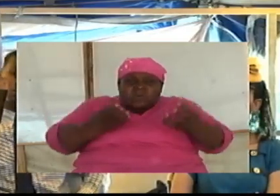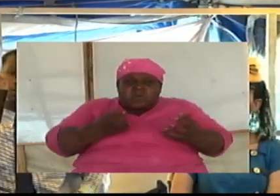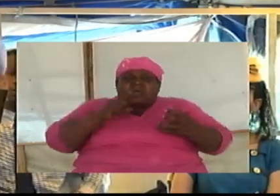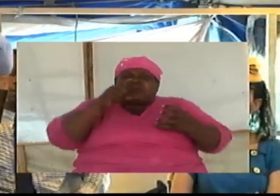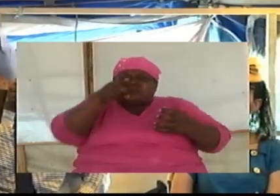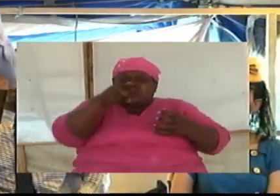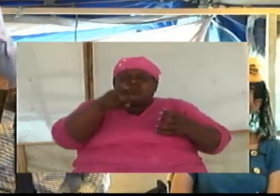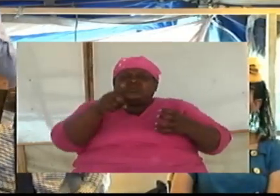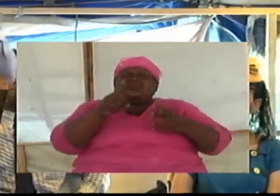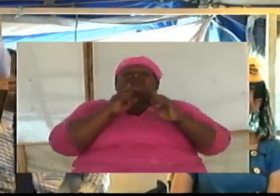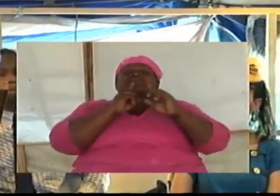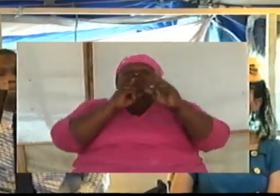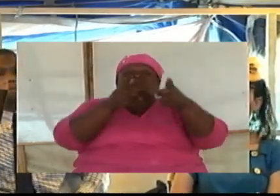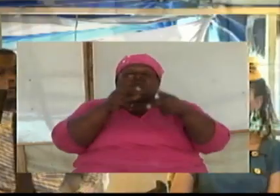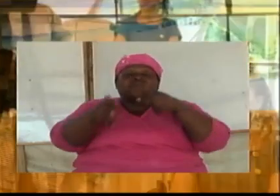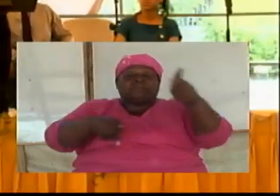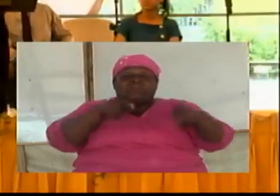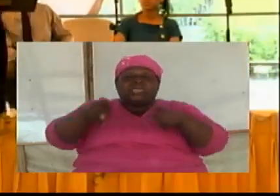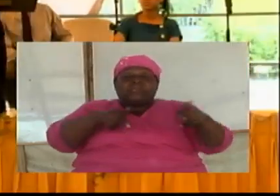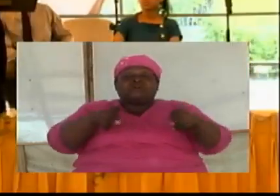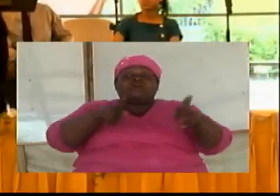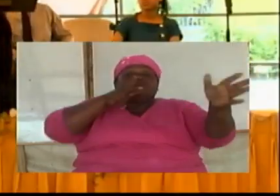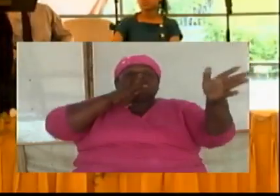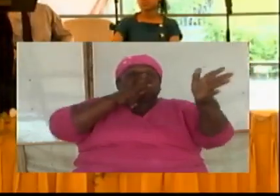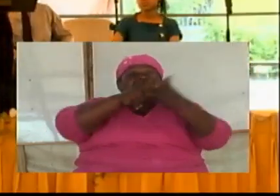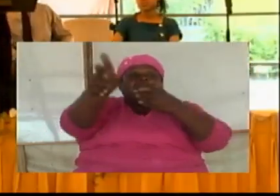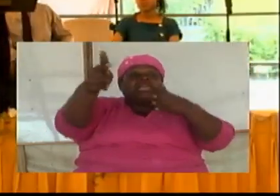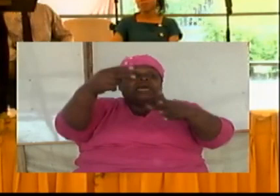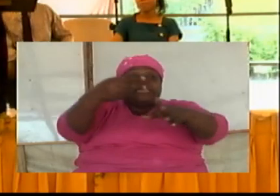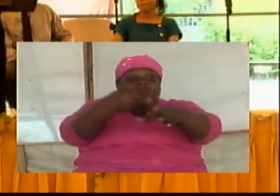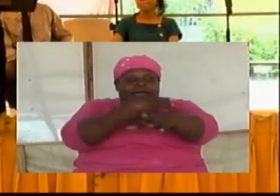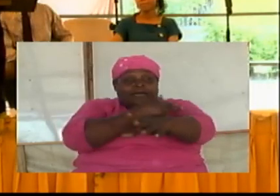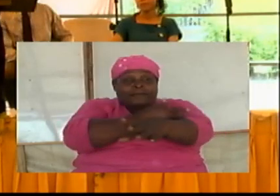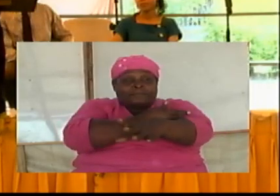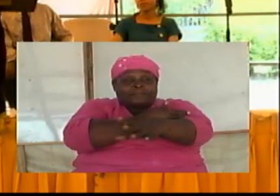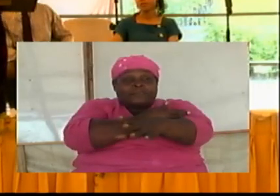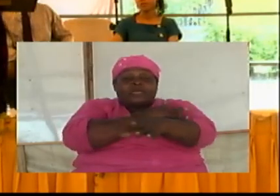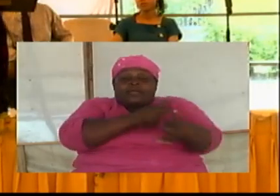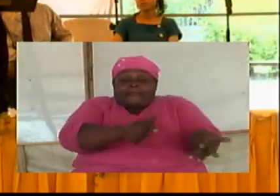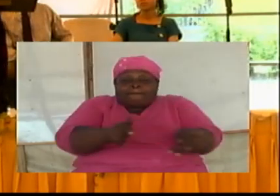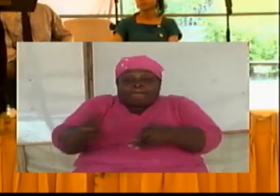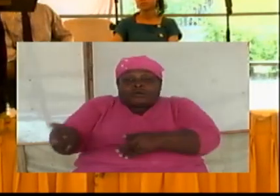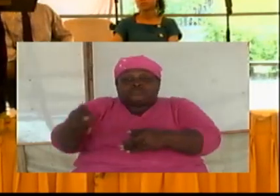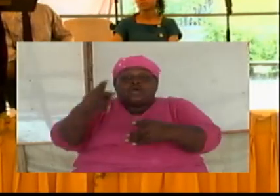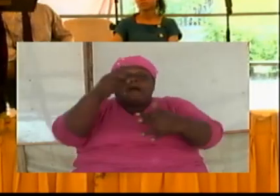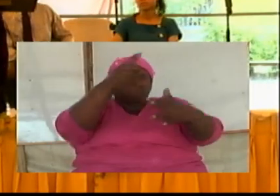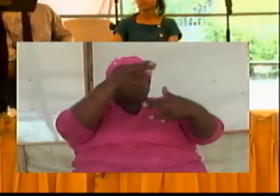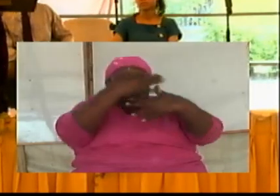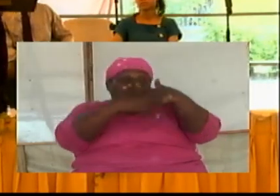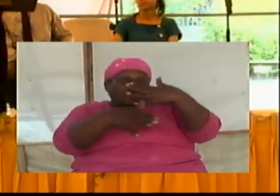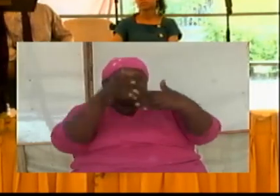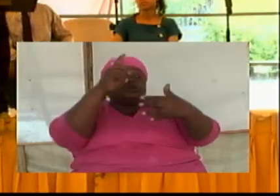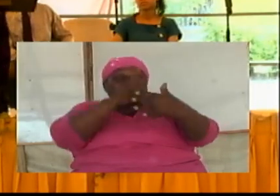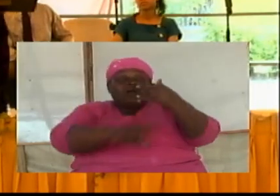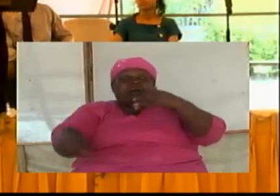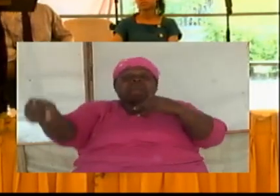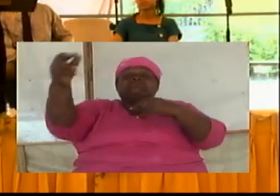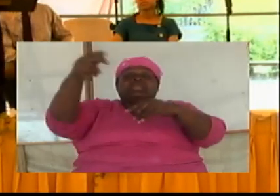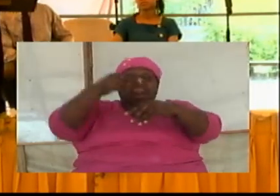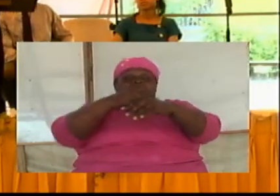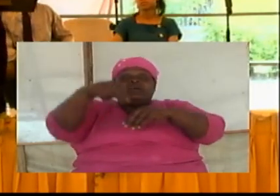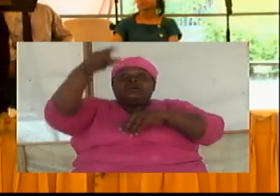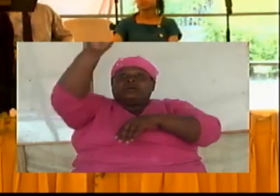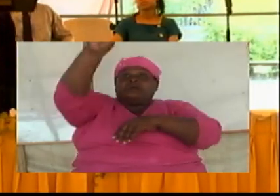people that they should kill a lamb and they should put the blood of the lamb upon the doors and the lintels of